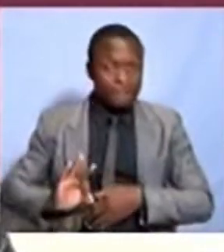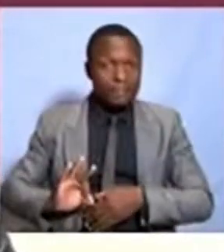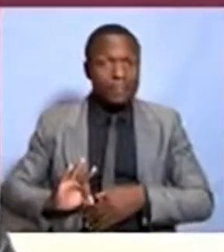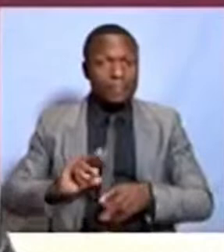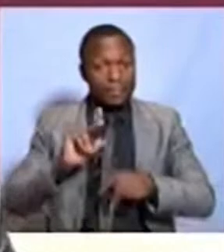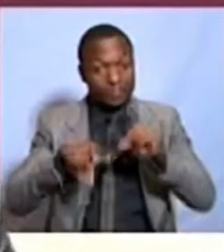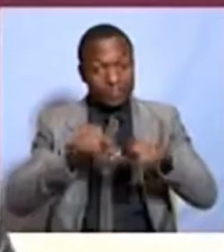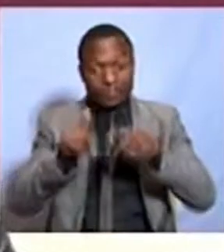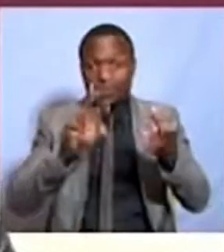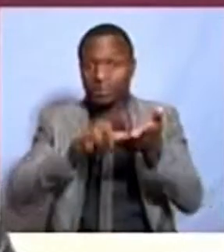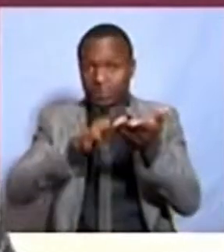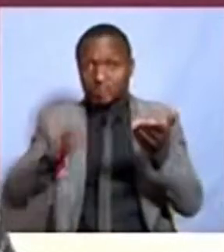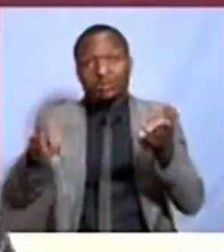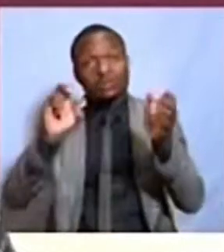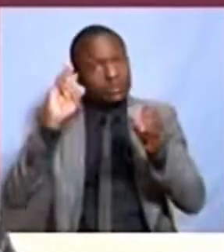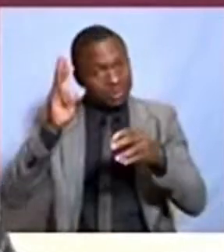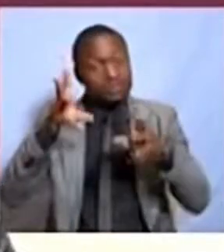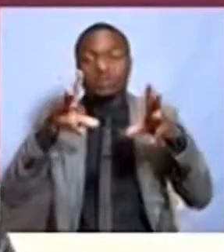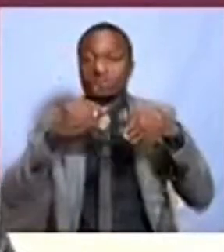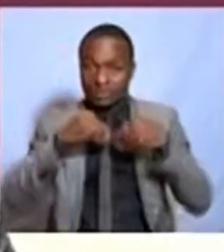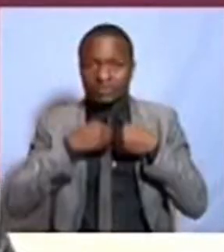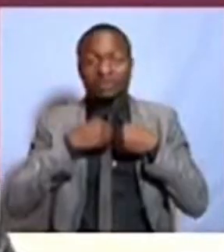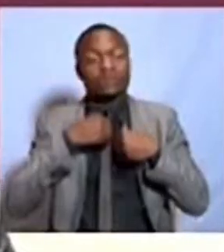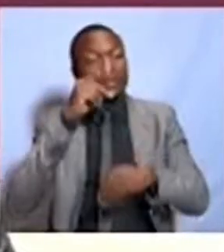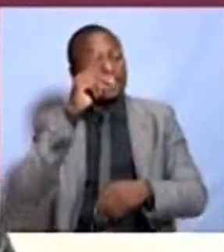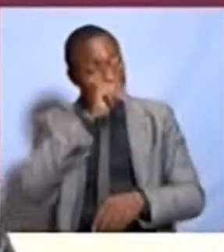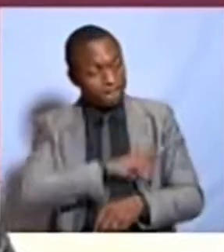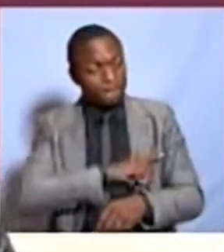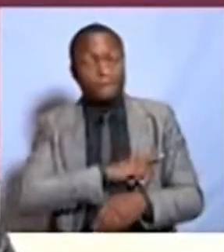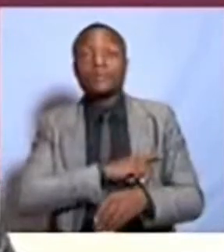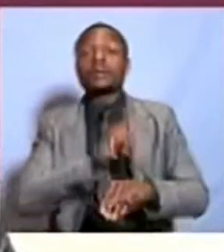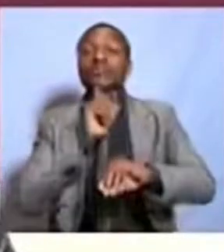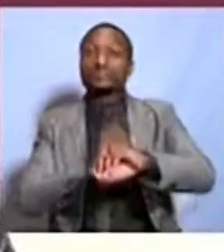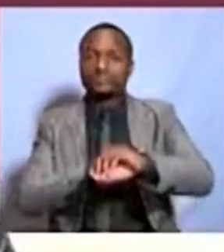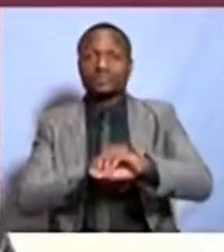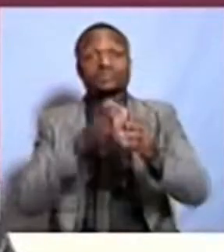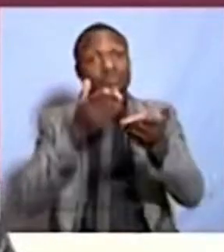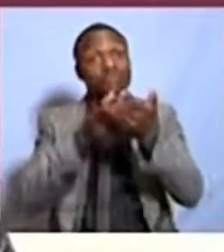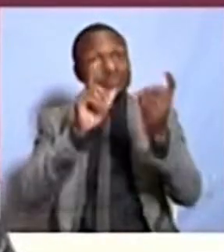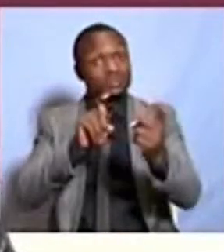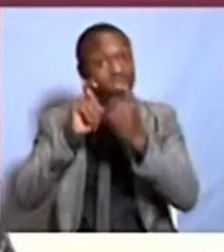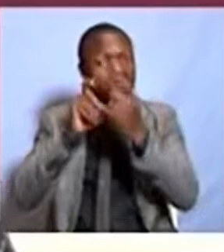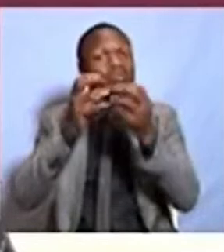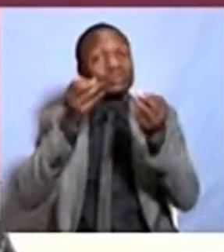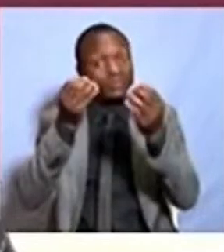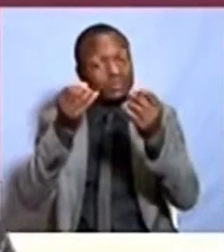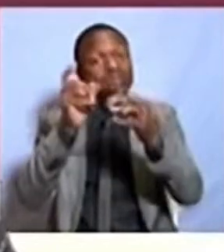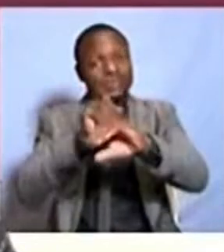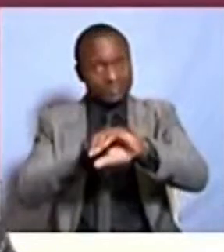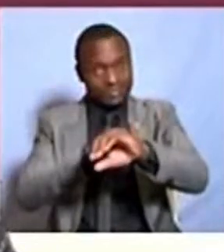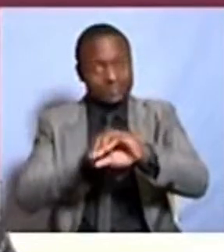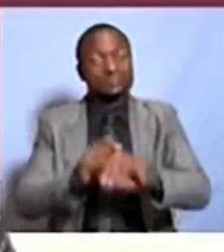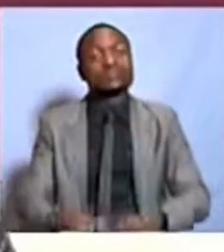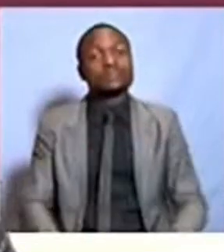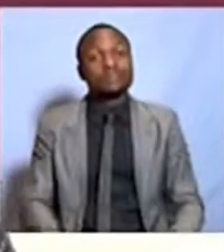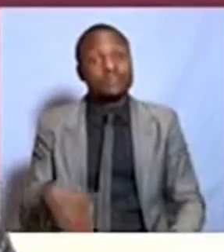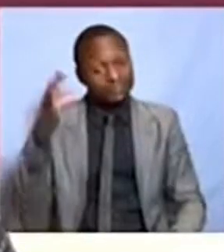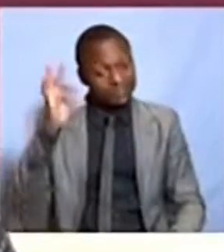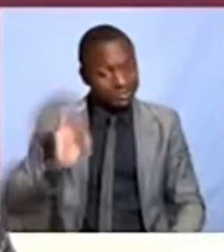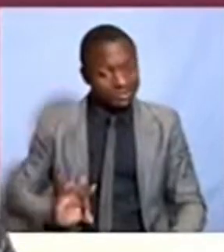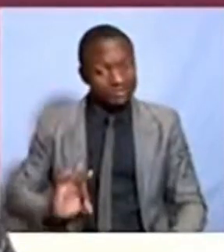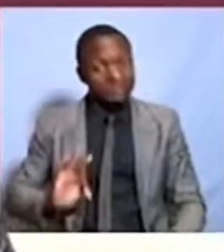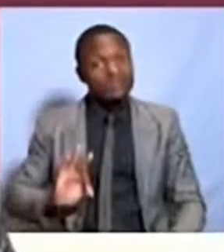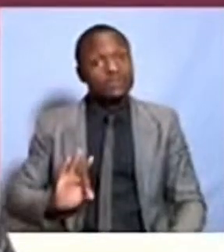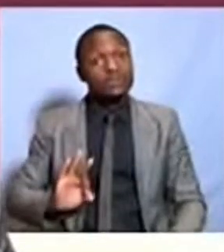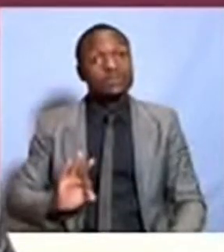will be able to receive their monies on time, and this has been a challenge over the years, that beneficiaries will go